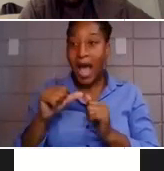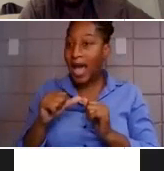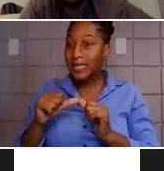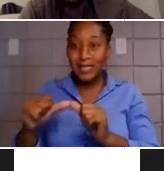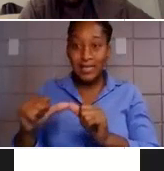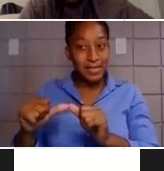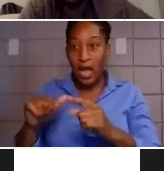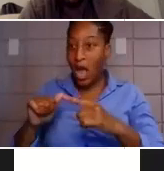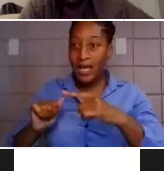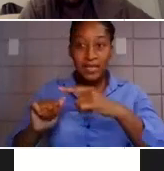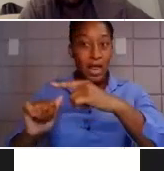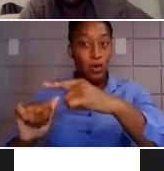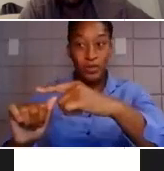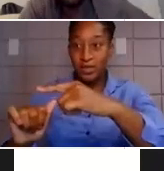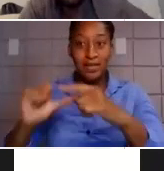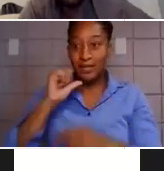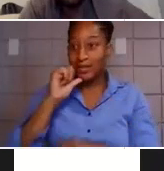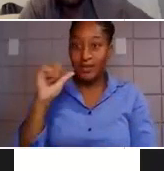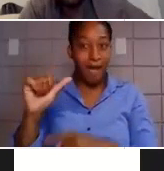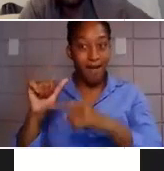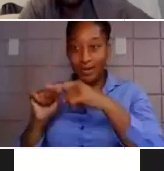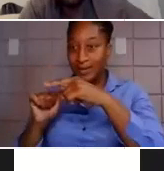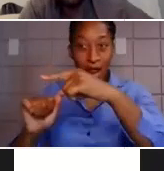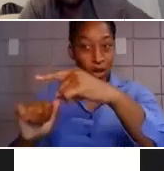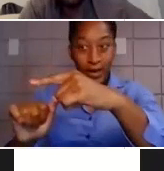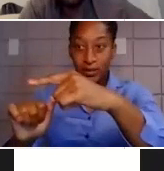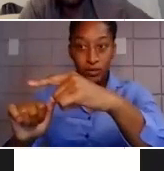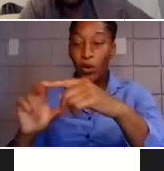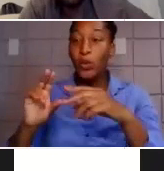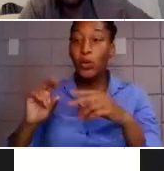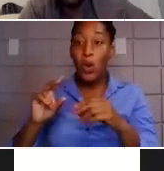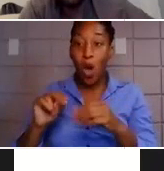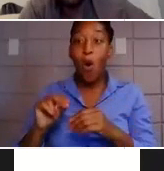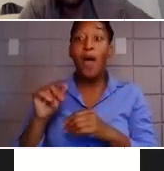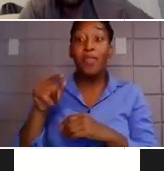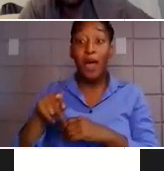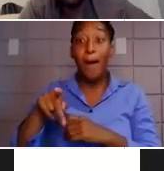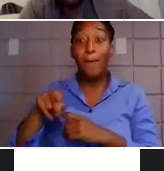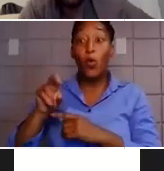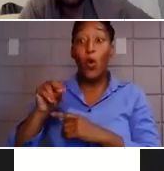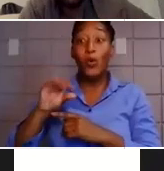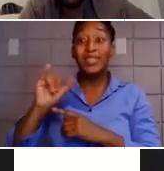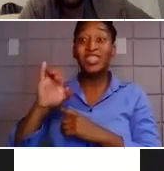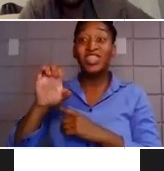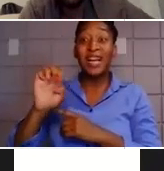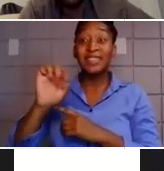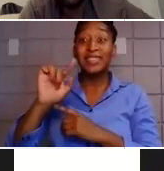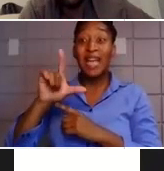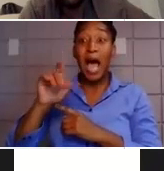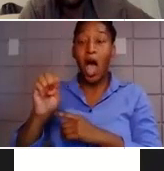projectile accelerates vertically because of gravity, but horizontally, there's